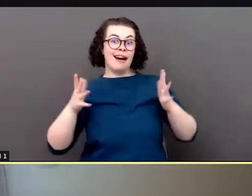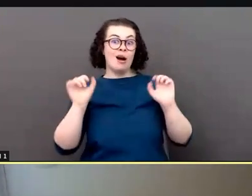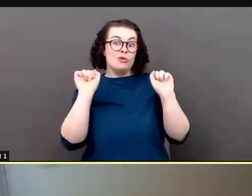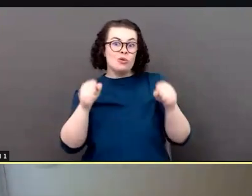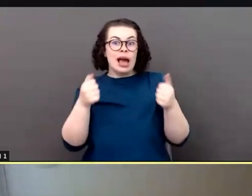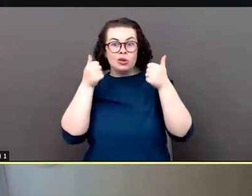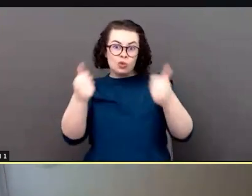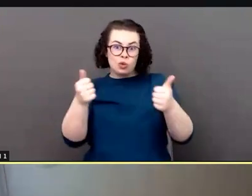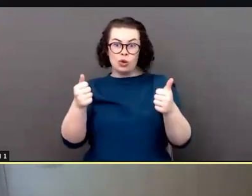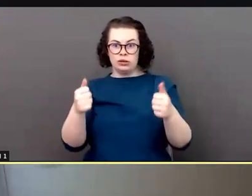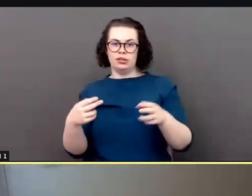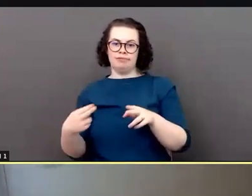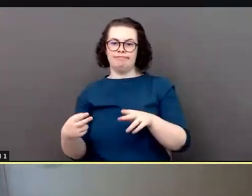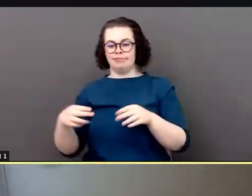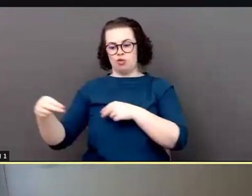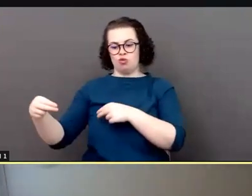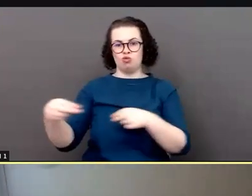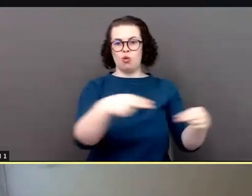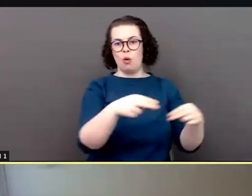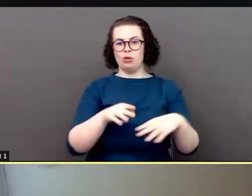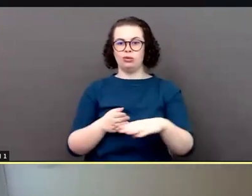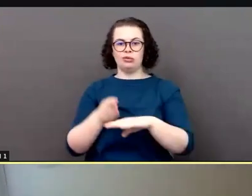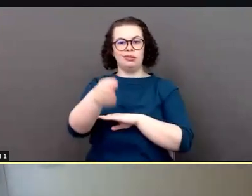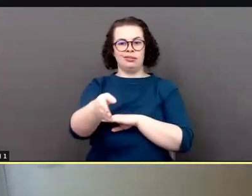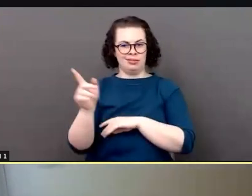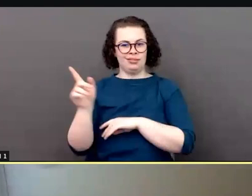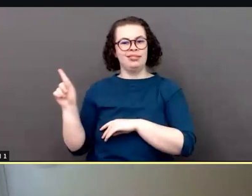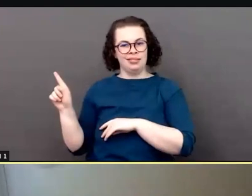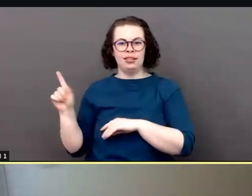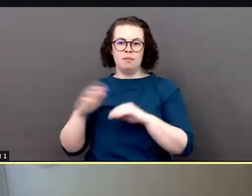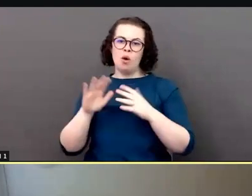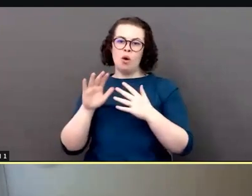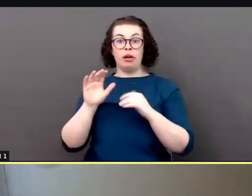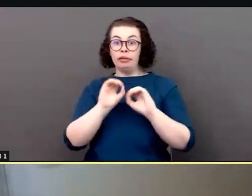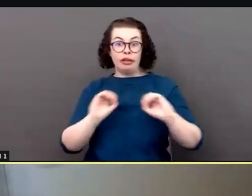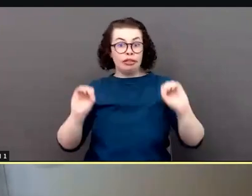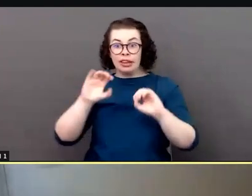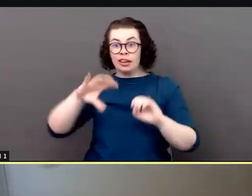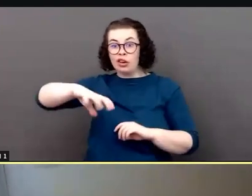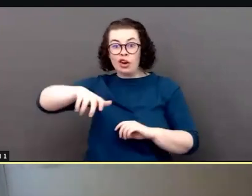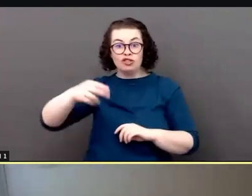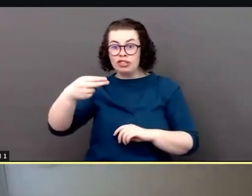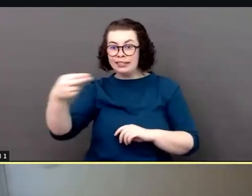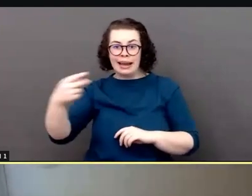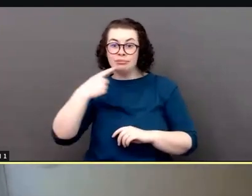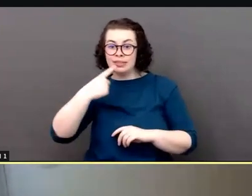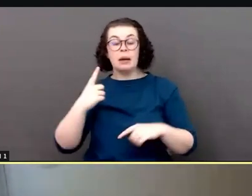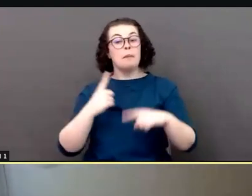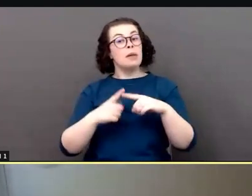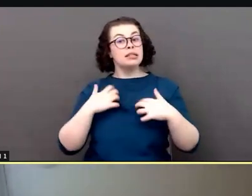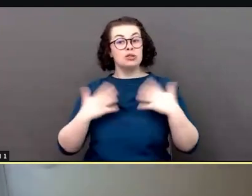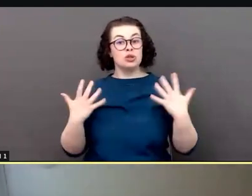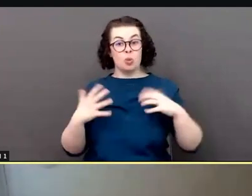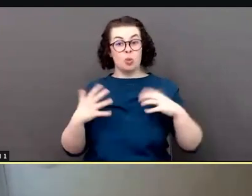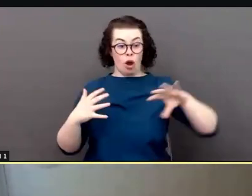And the interesting thing is that no country does the same as any other country.